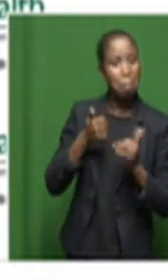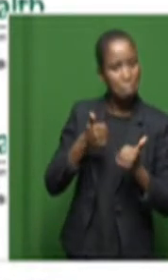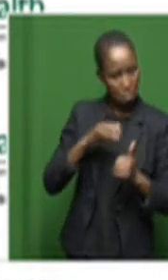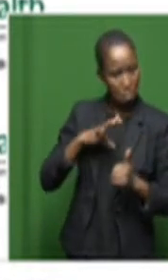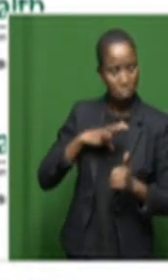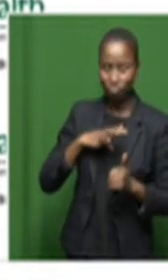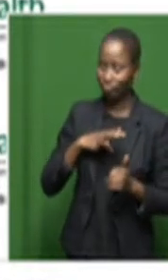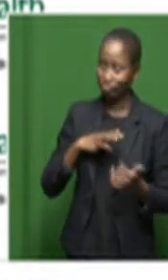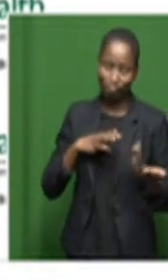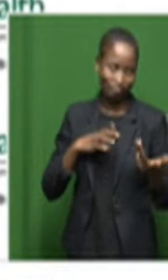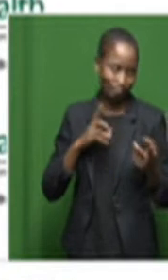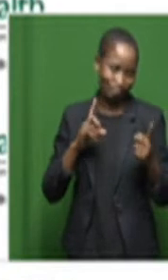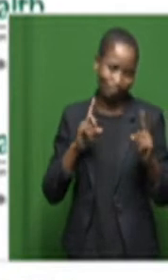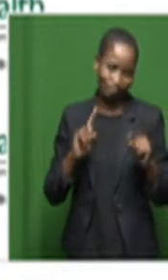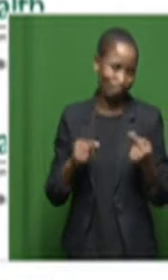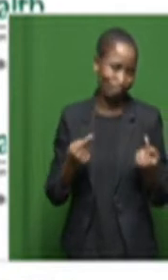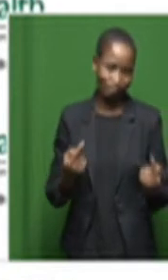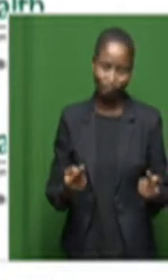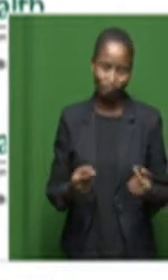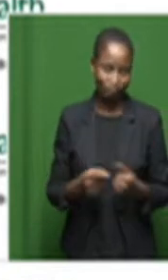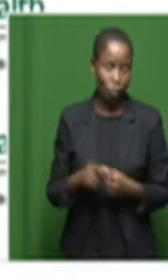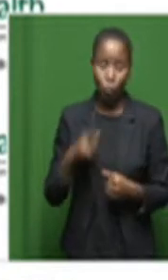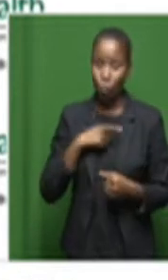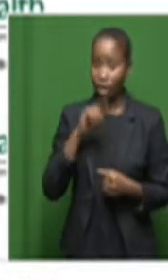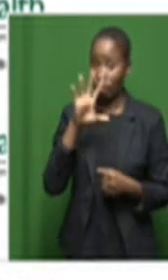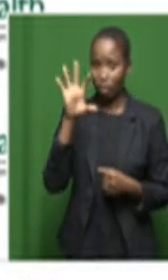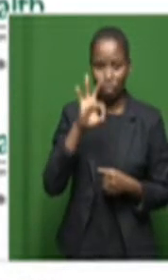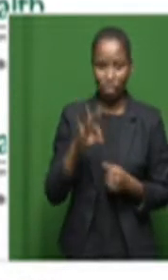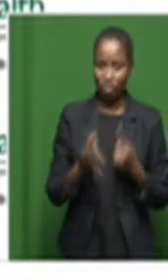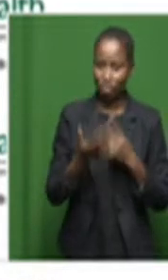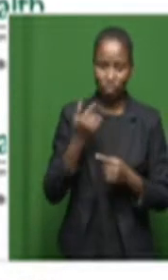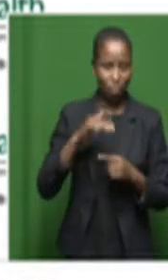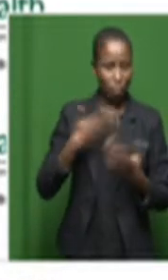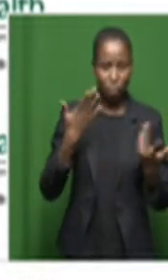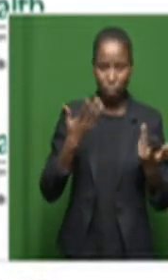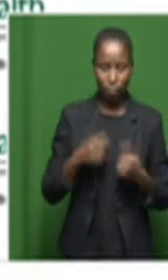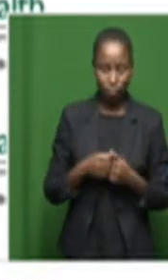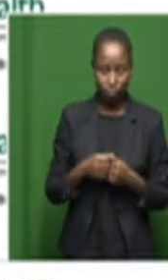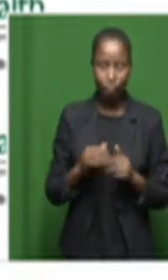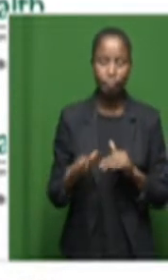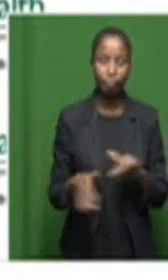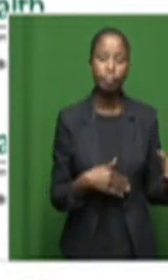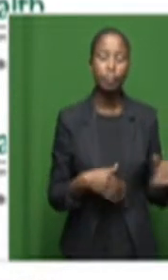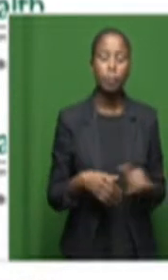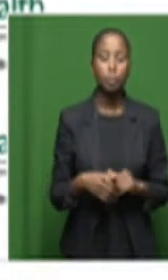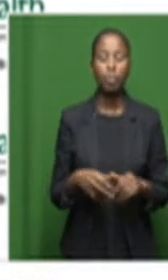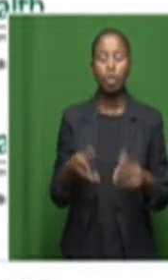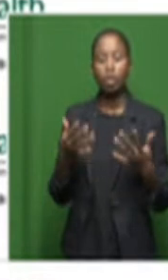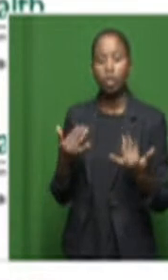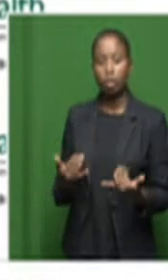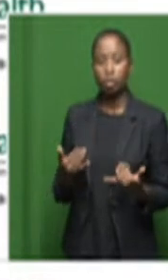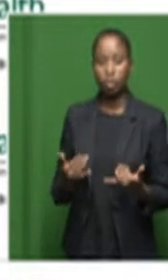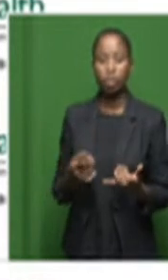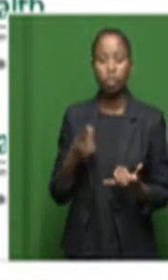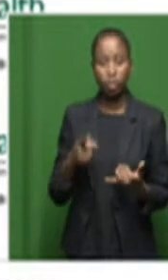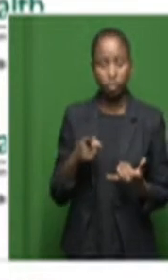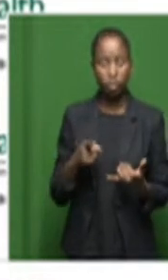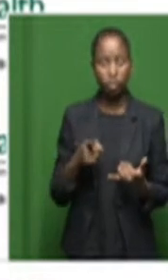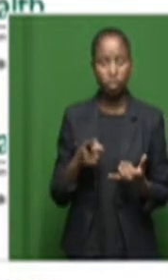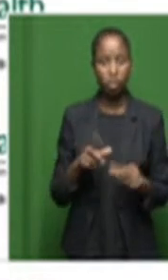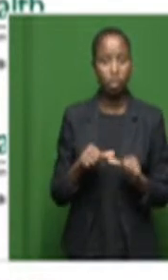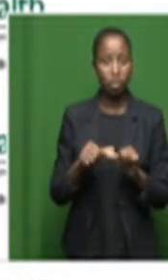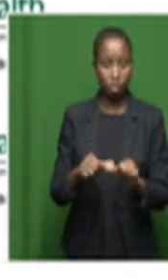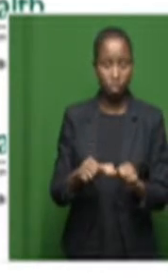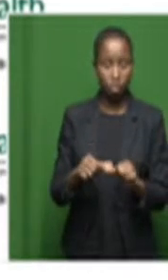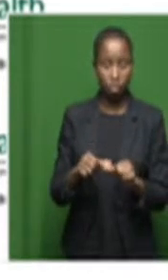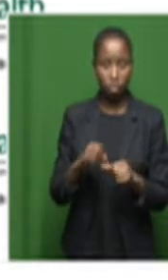comfort that the third wave is really on its way out. Our situation therefore remains precarious, and therefore there is no time, as